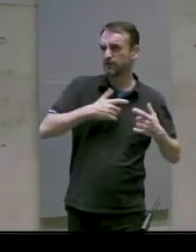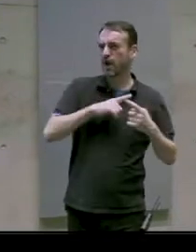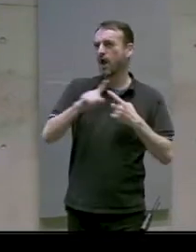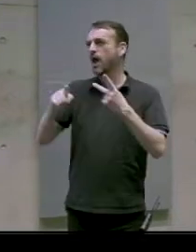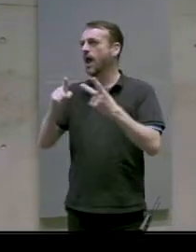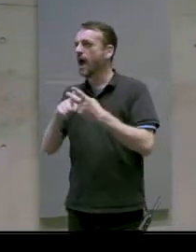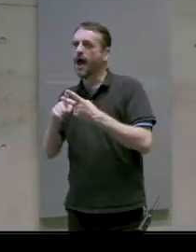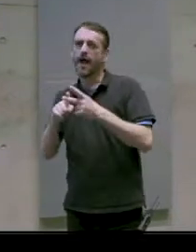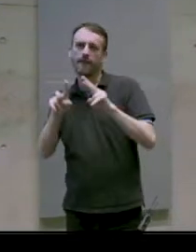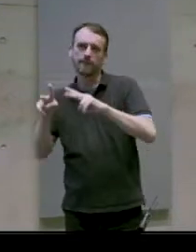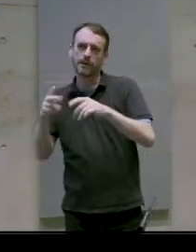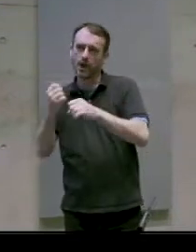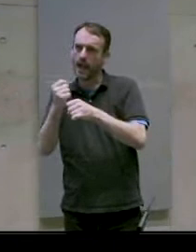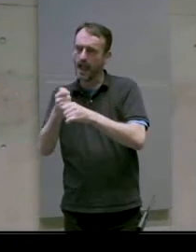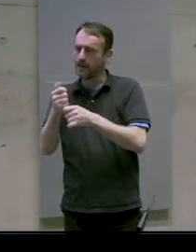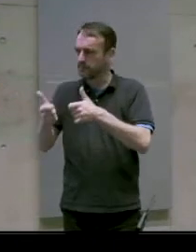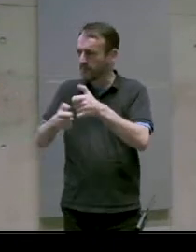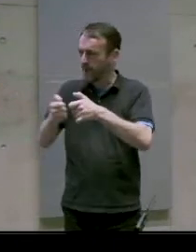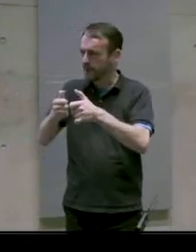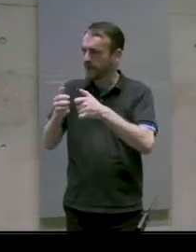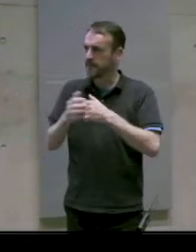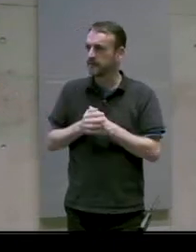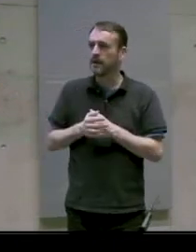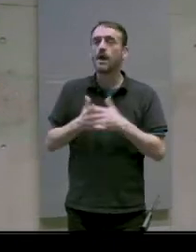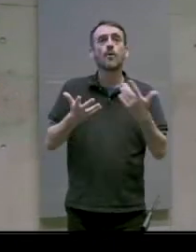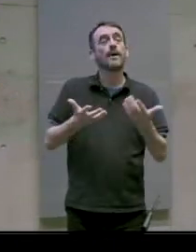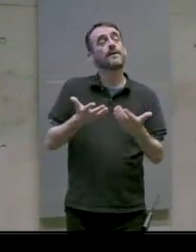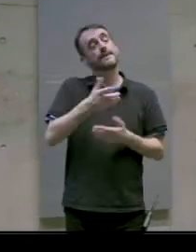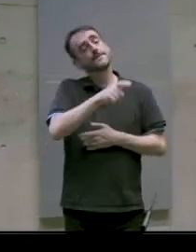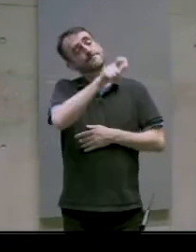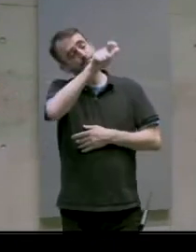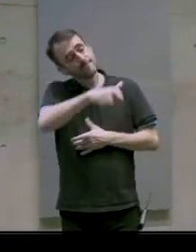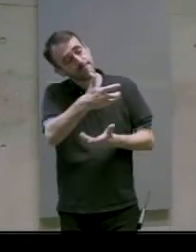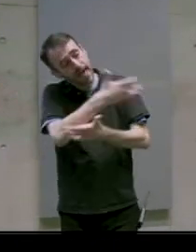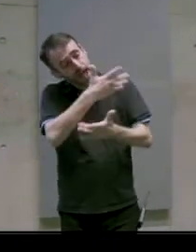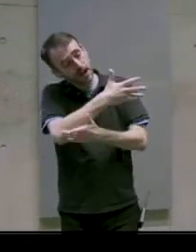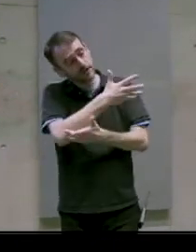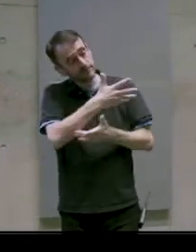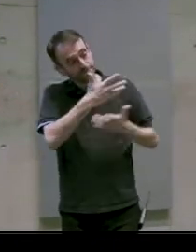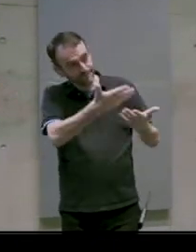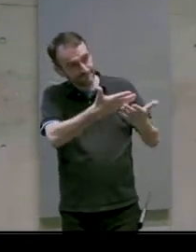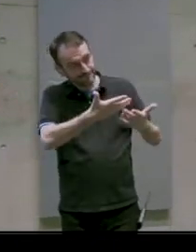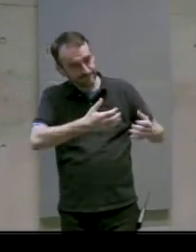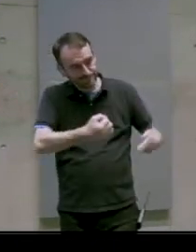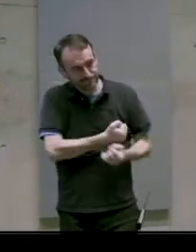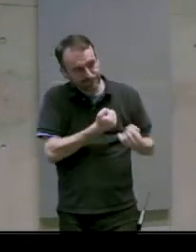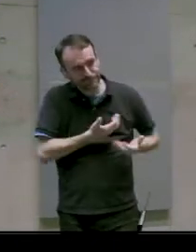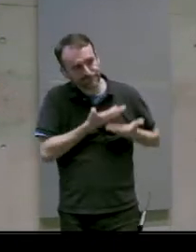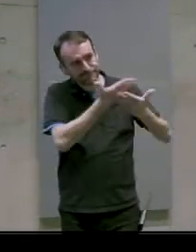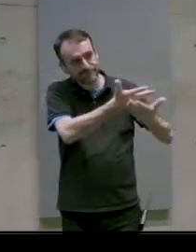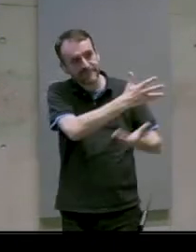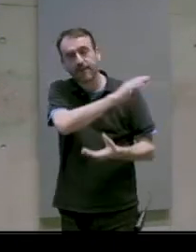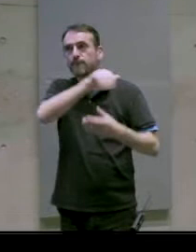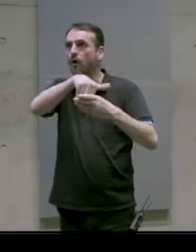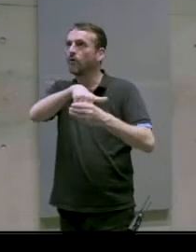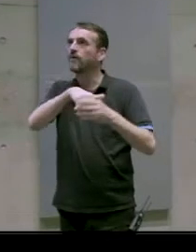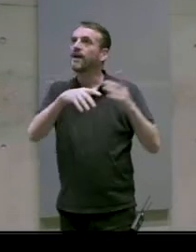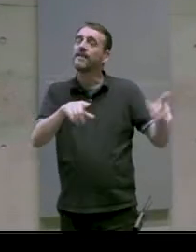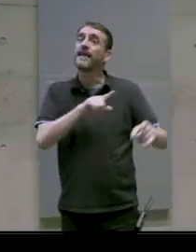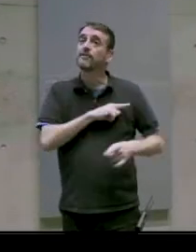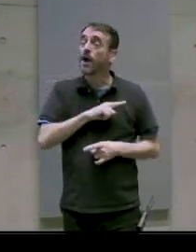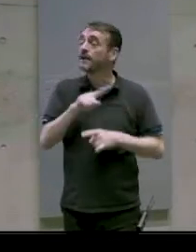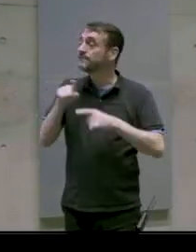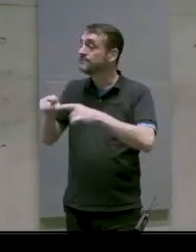with buttons. You are empowering the player to be involved, which is cool and what makes it so different from films and